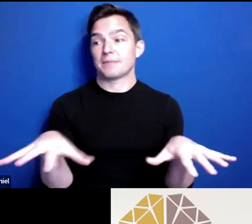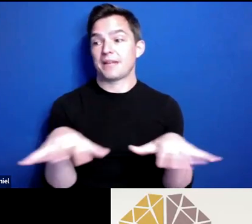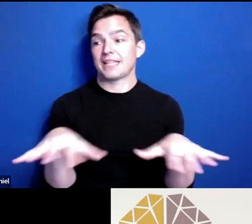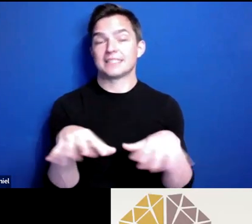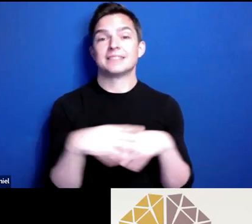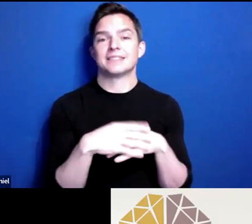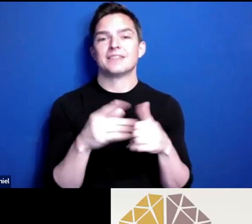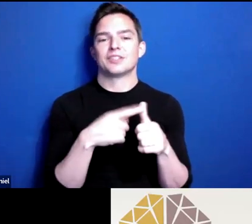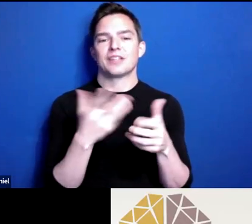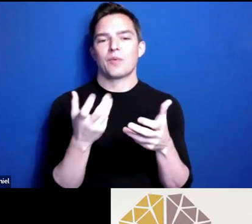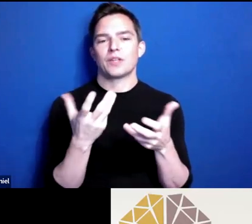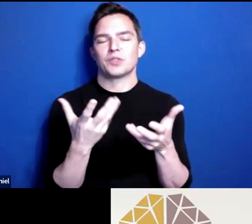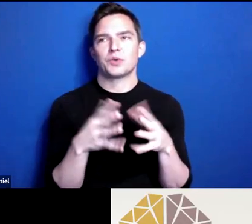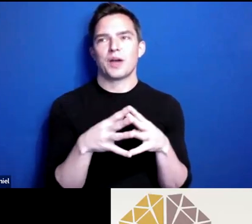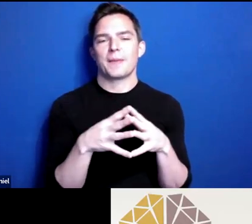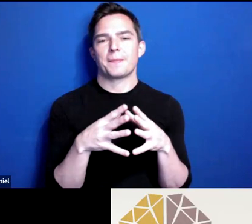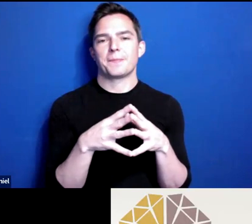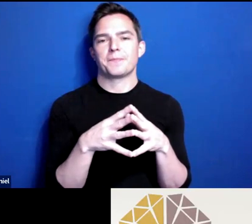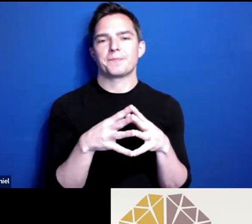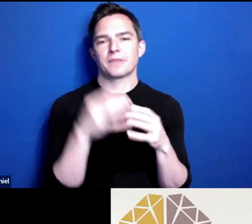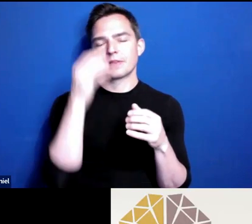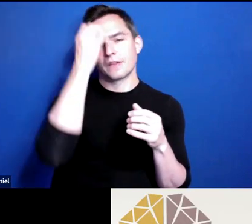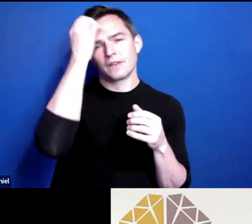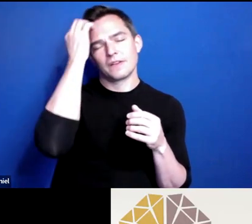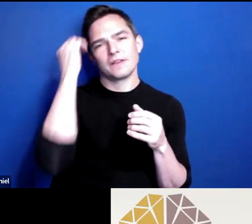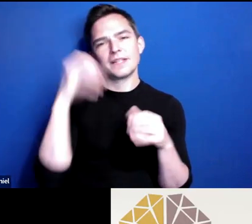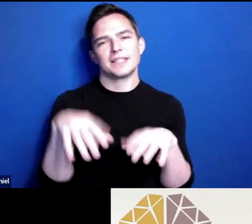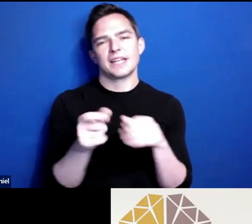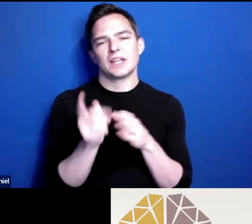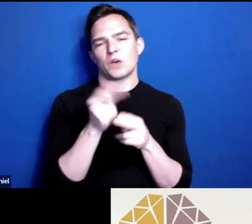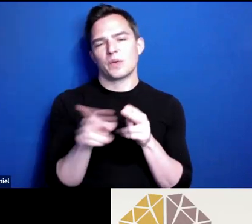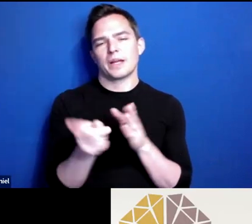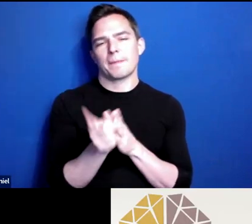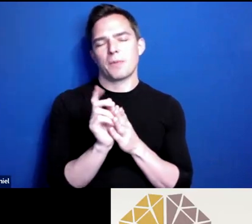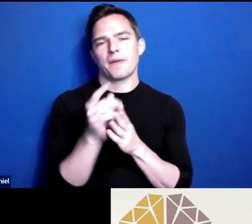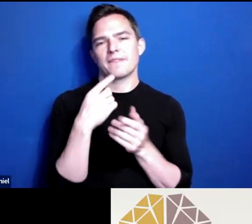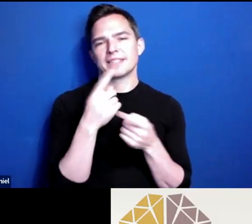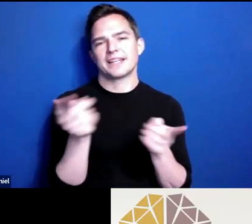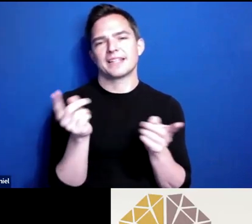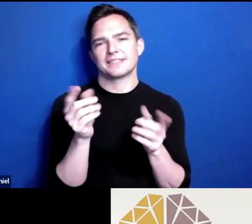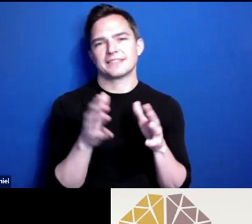I do want to add and just take a quick moment of saying